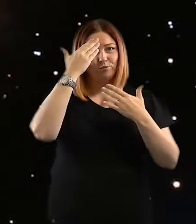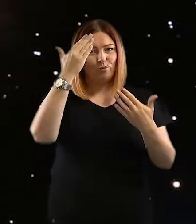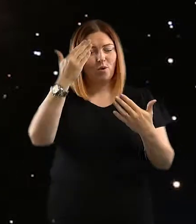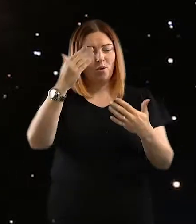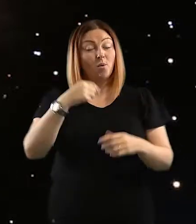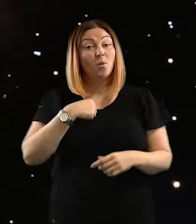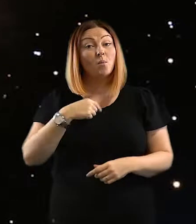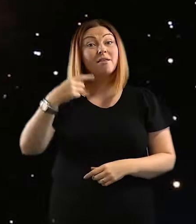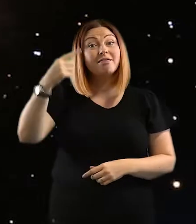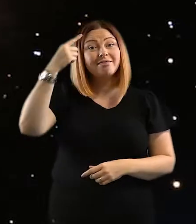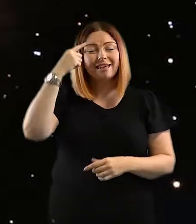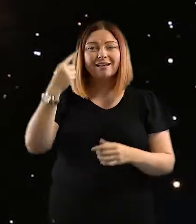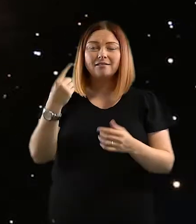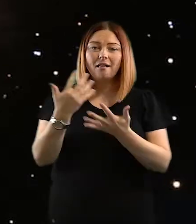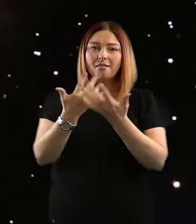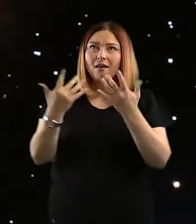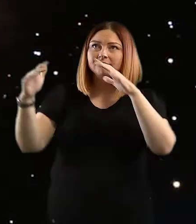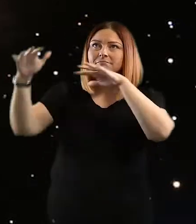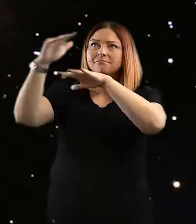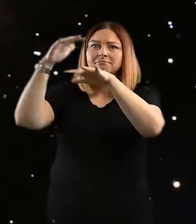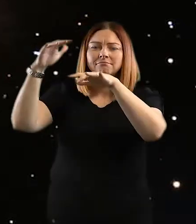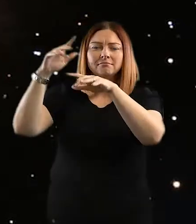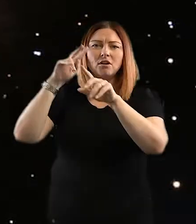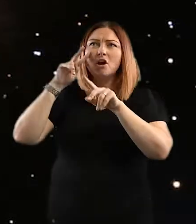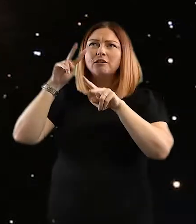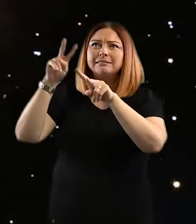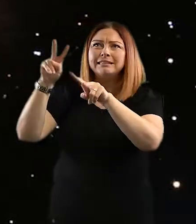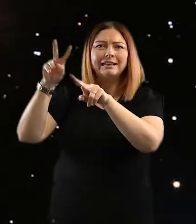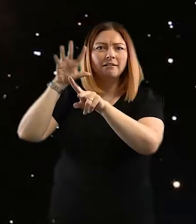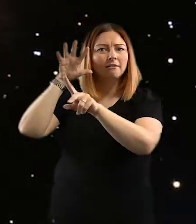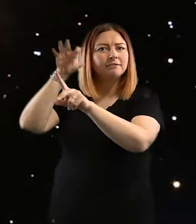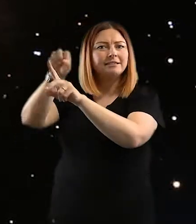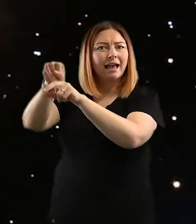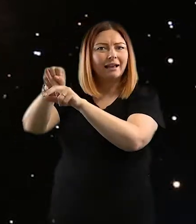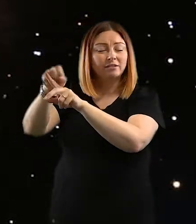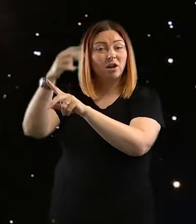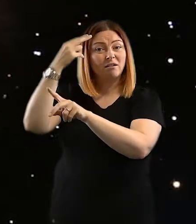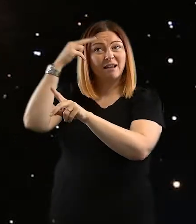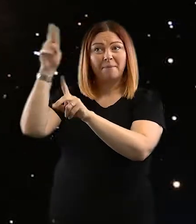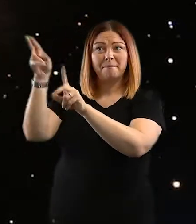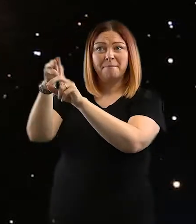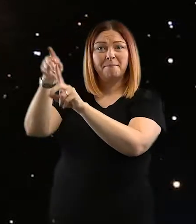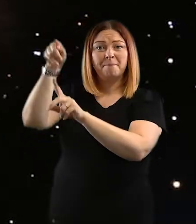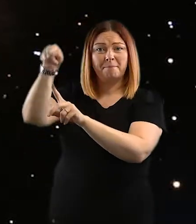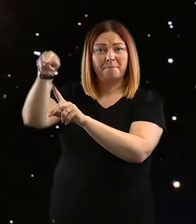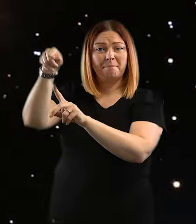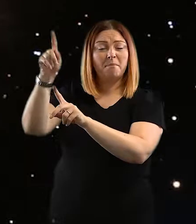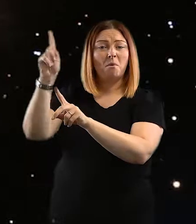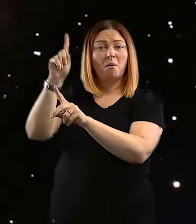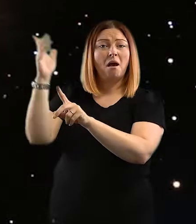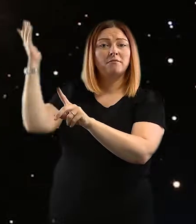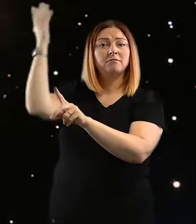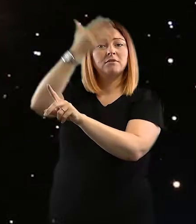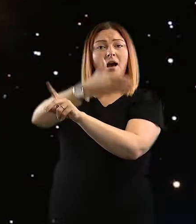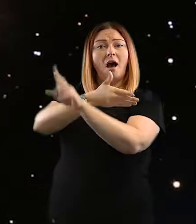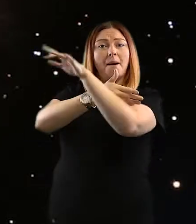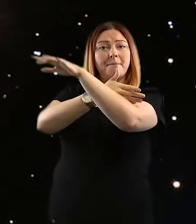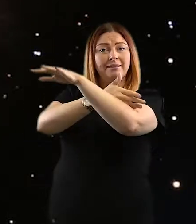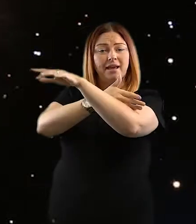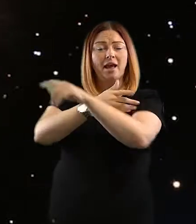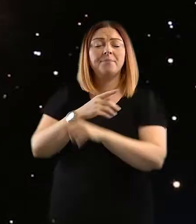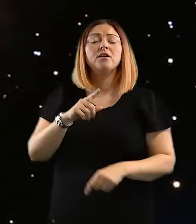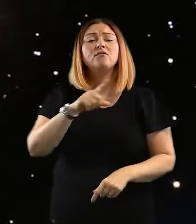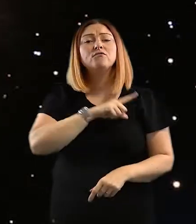of stuff out there that we can't see and we can't really detect. And so we call that dark matter. And the reason we think there must be all this stuff out there is because we